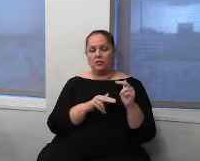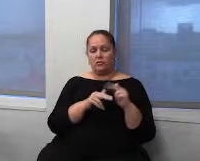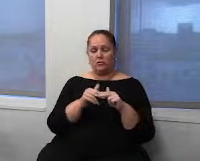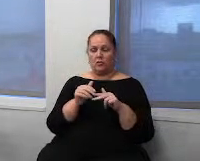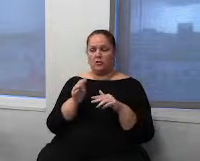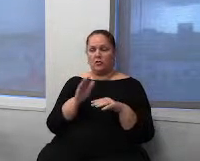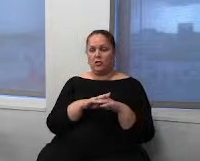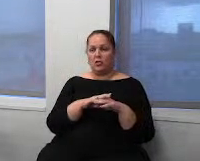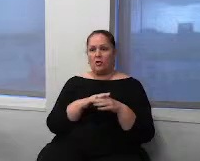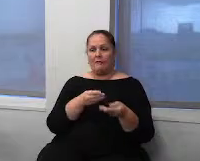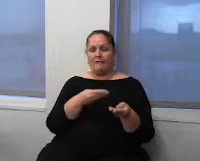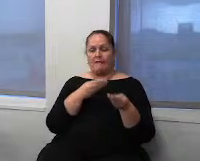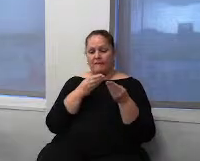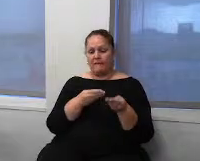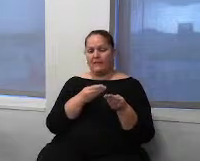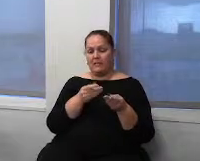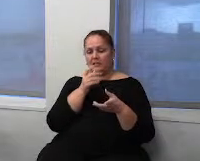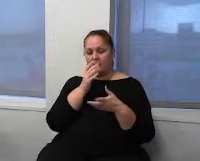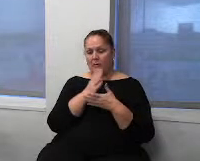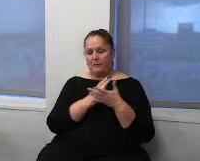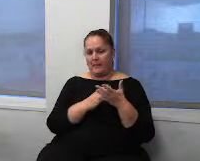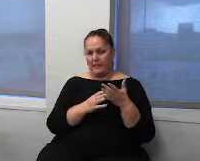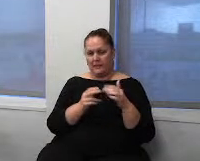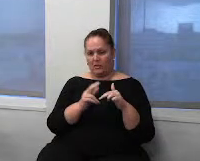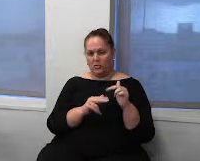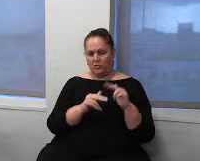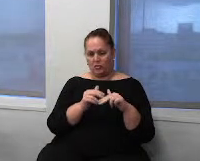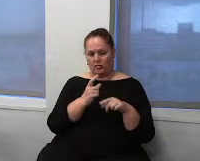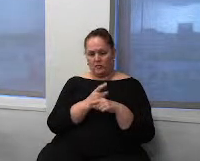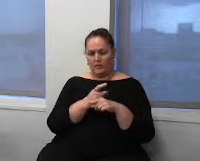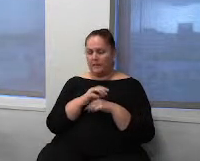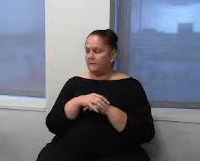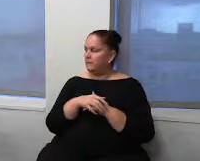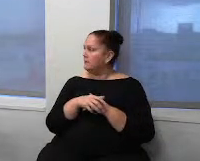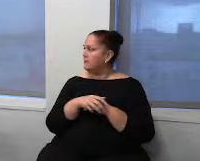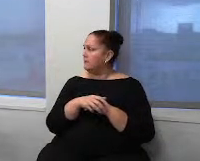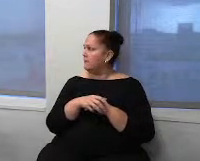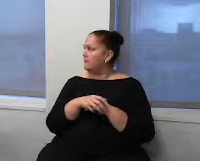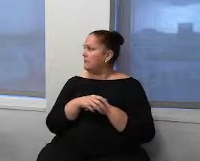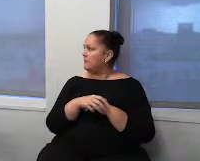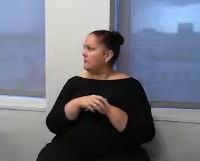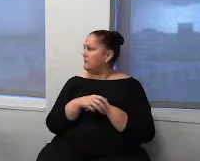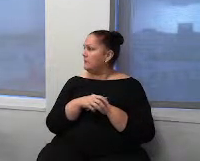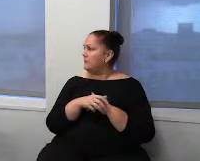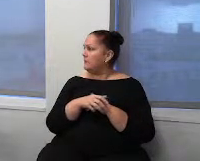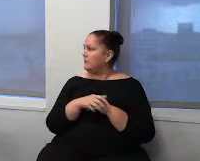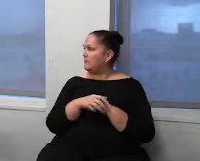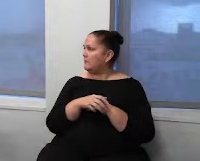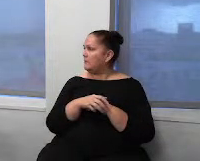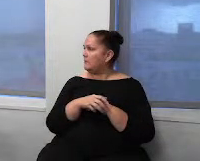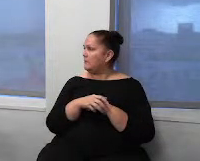completing construction on feeders that were partially constructed, right?